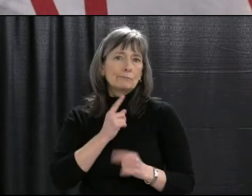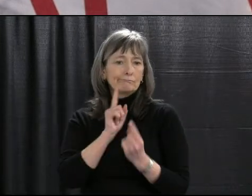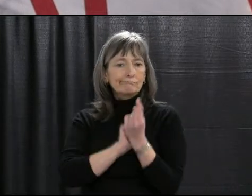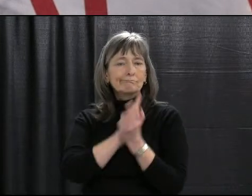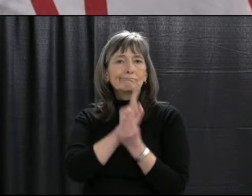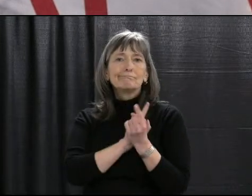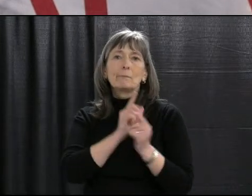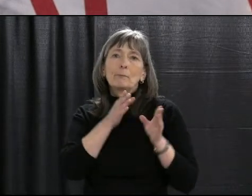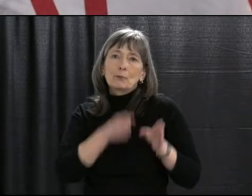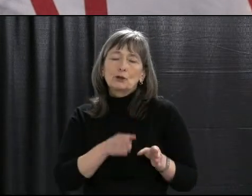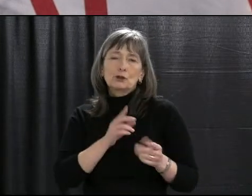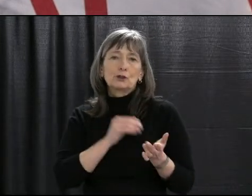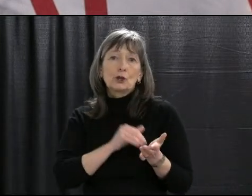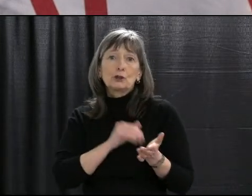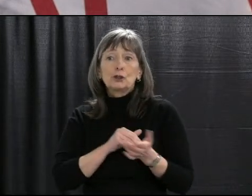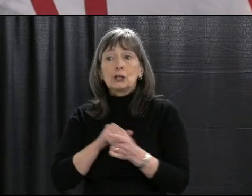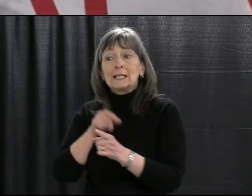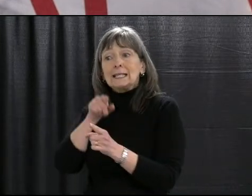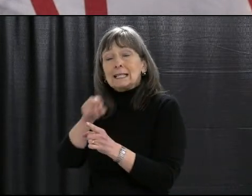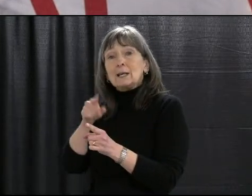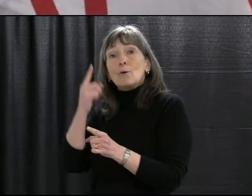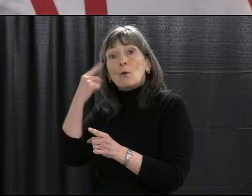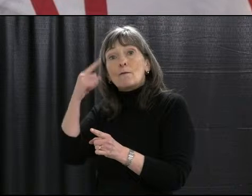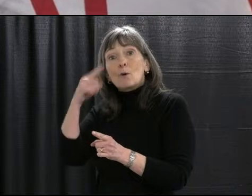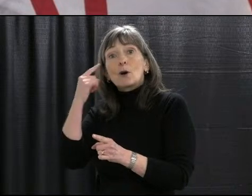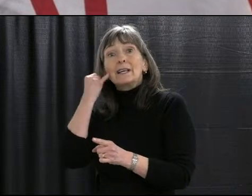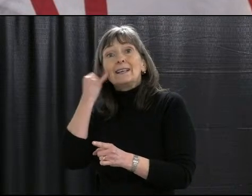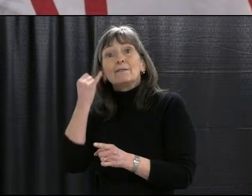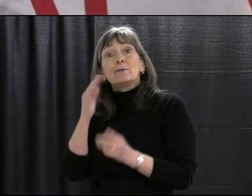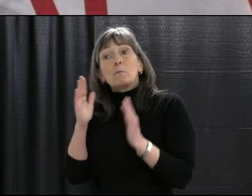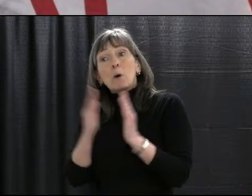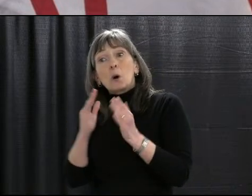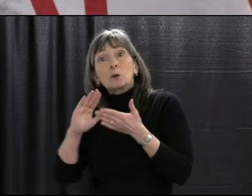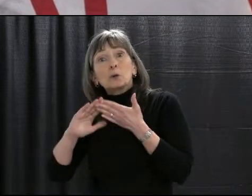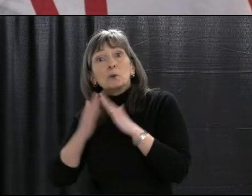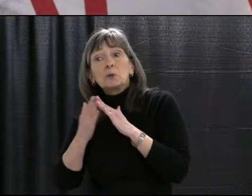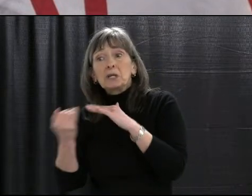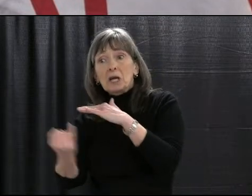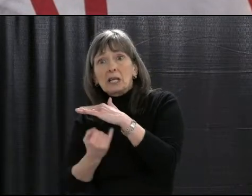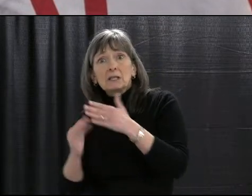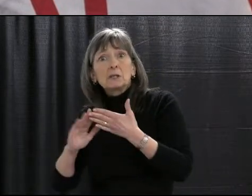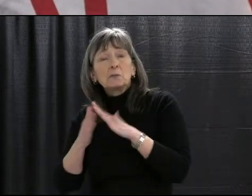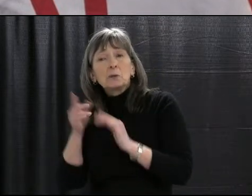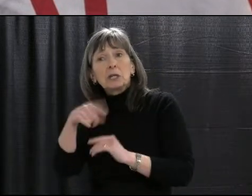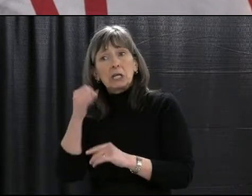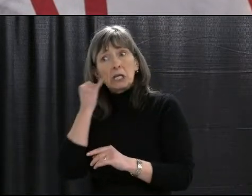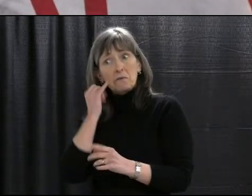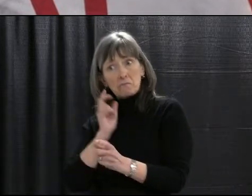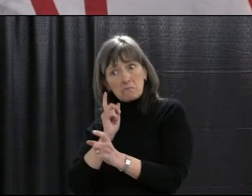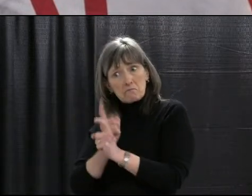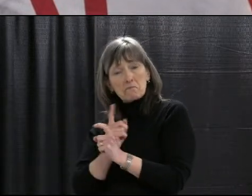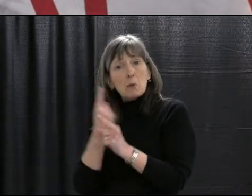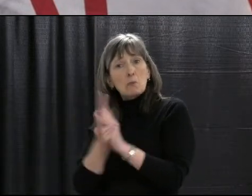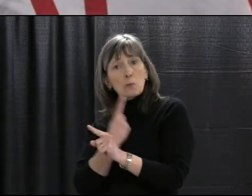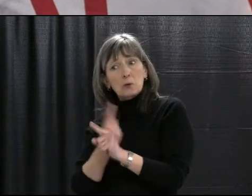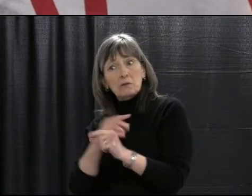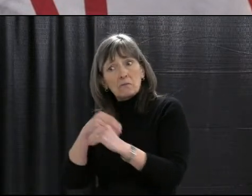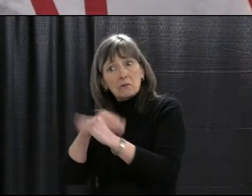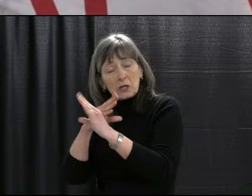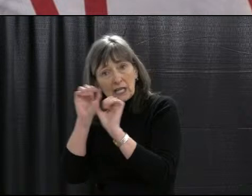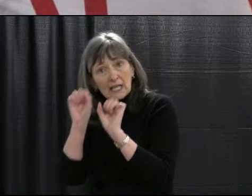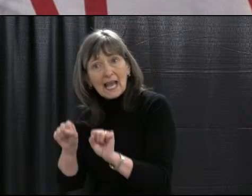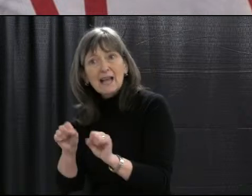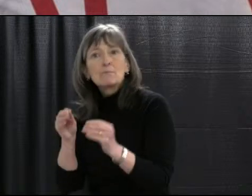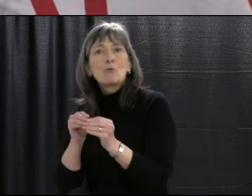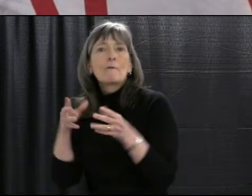primary and specialty care in communities faster when it is appropriate to do so. I mention